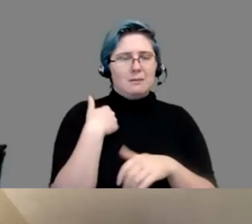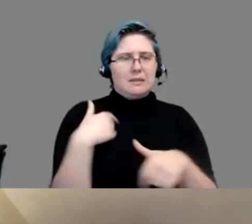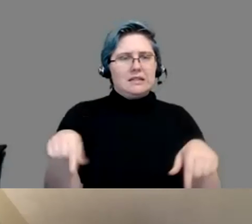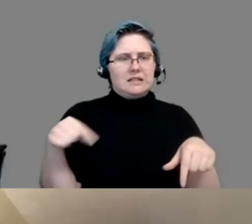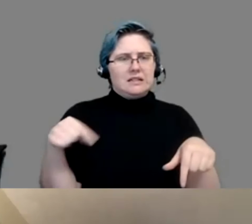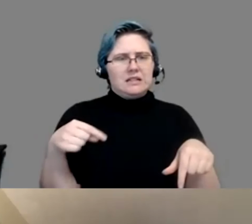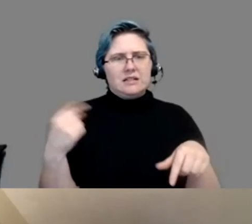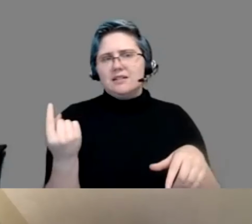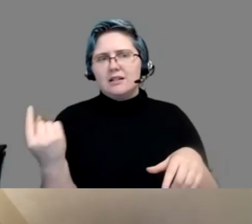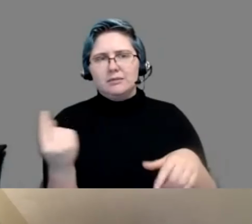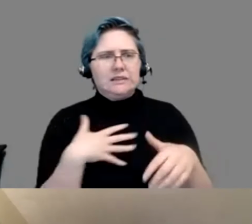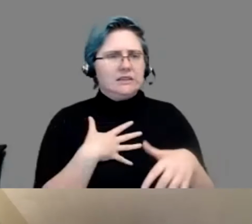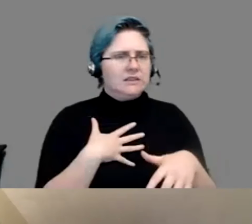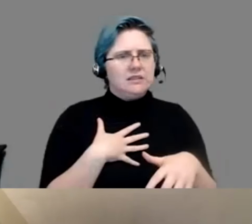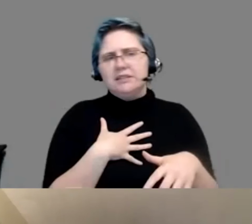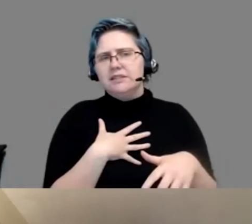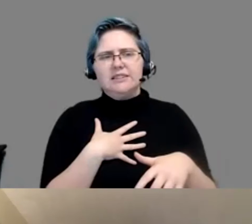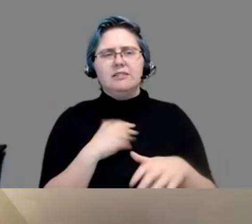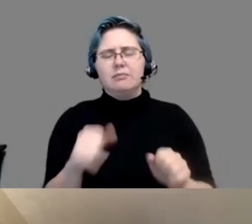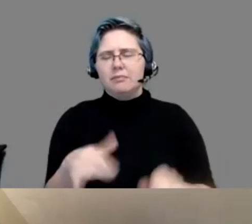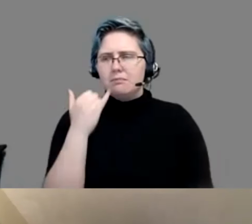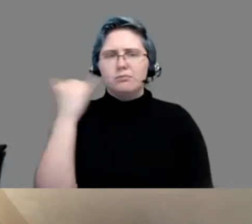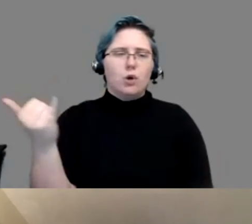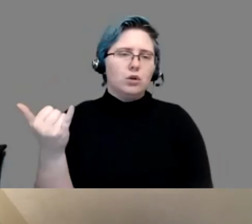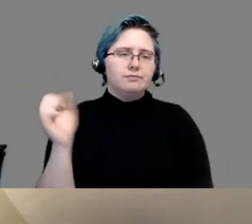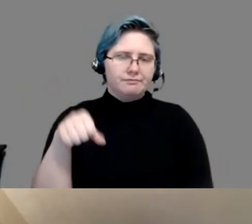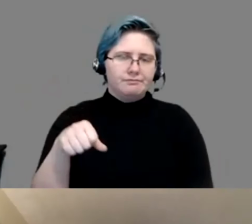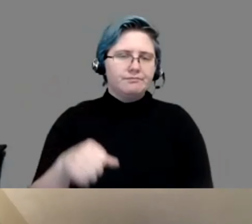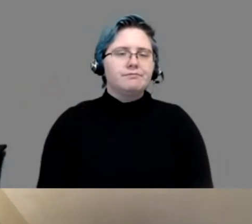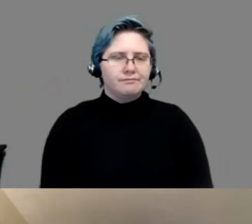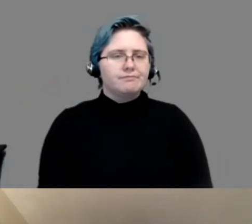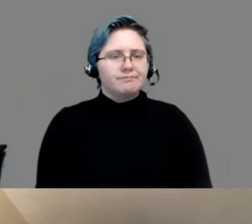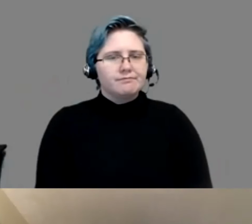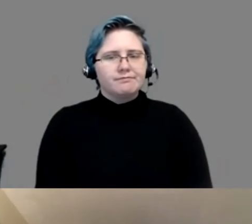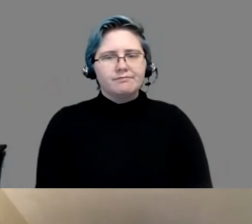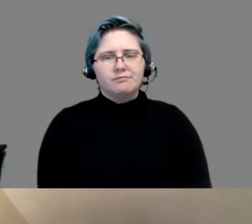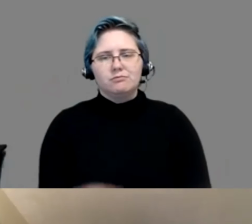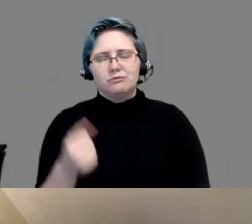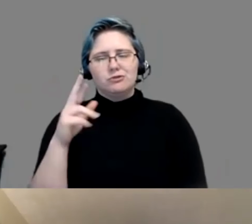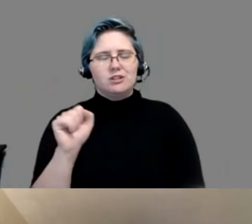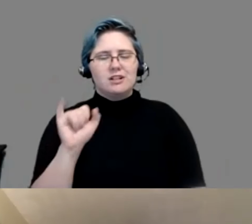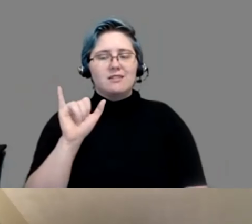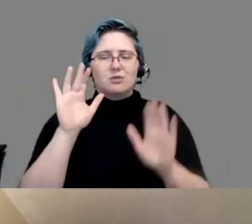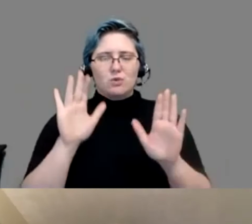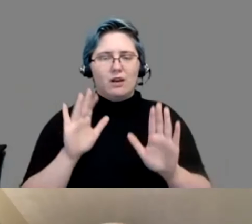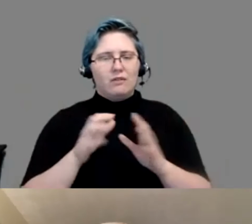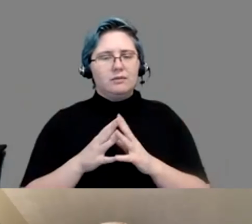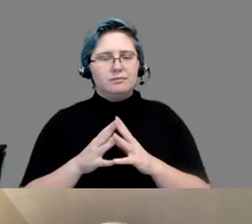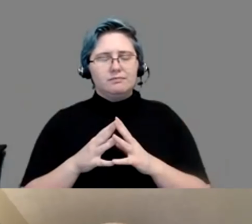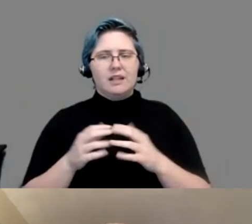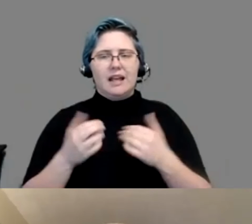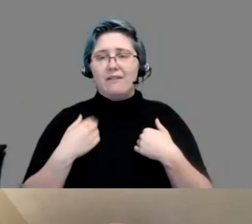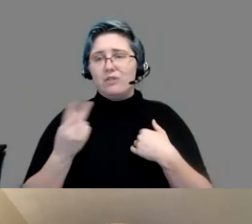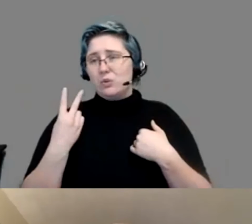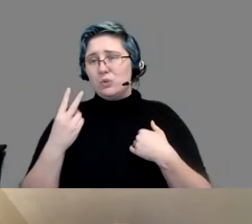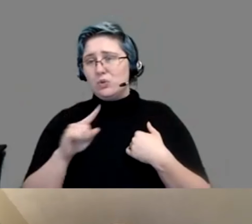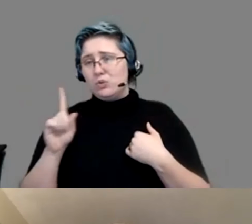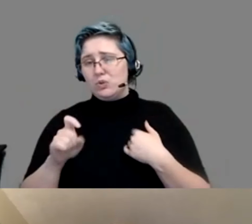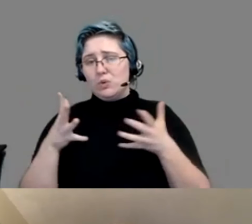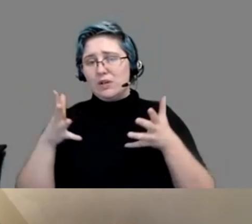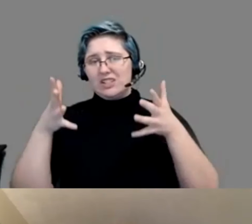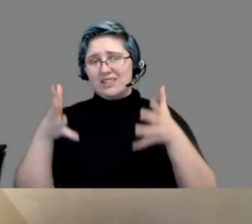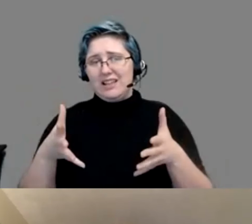or something like that, I can just call them. All right, that's wonderful. So I've got 2 questions left